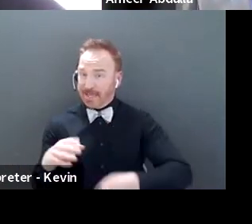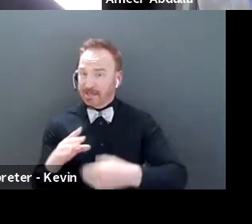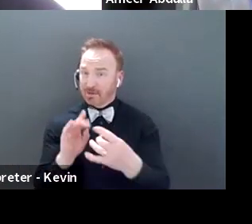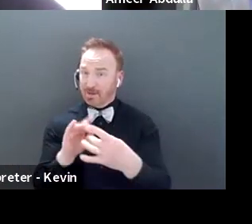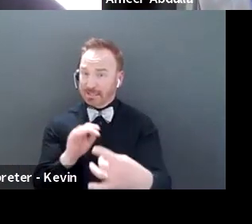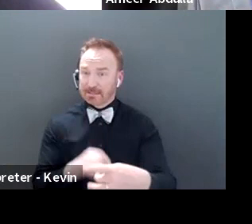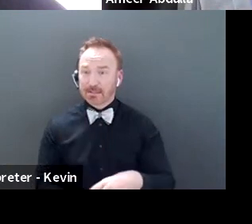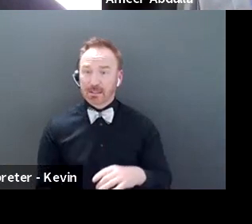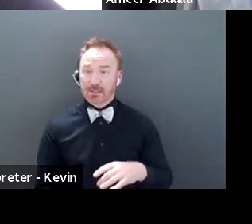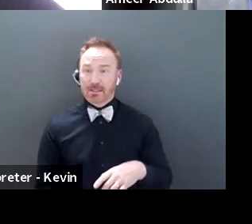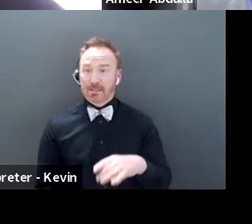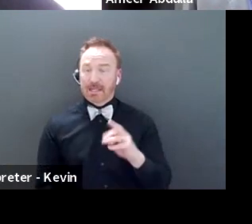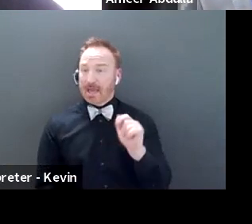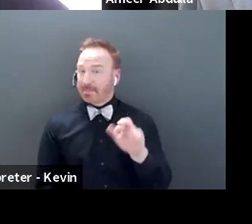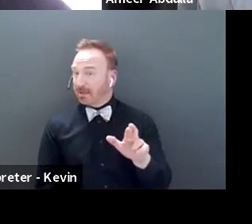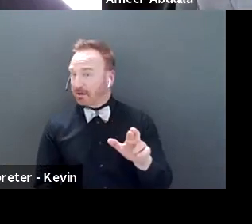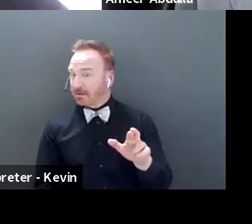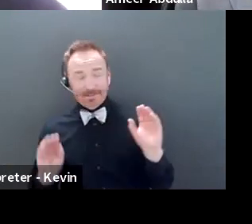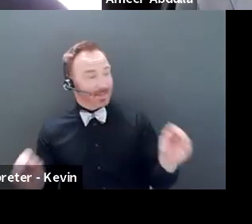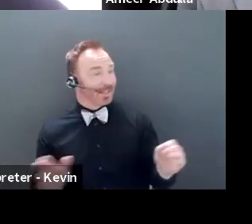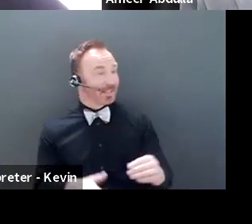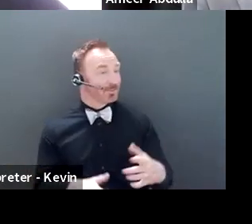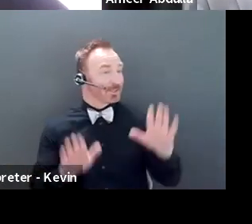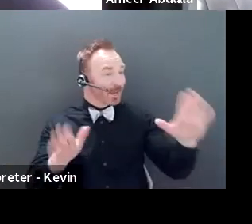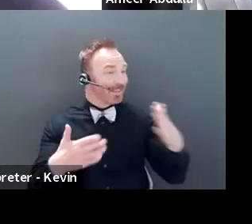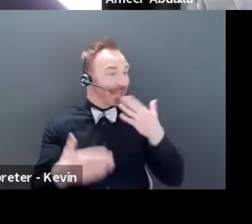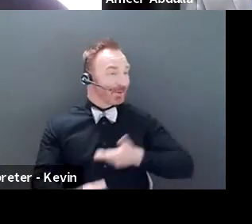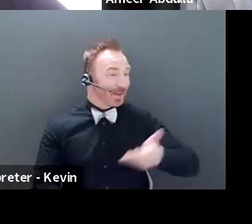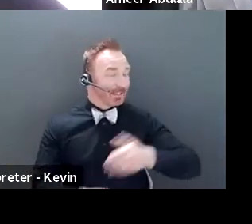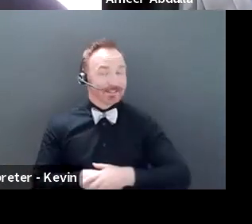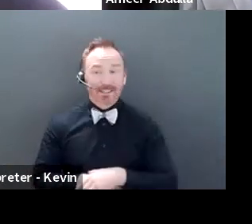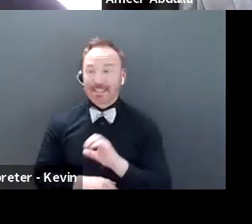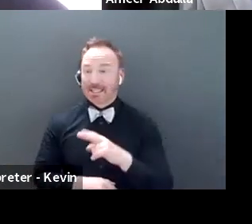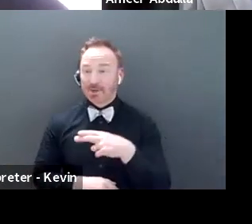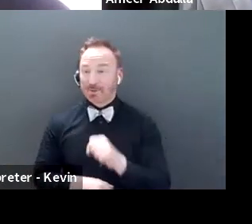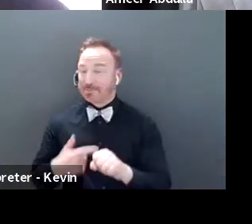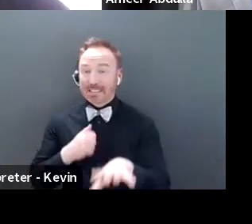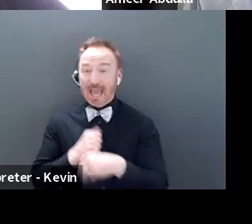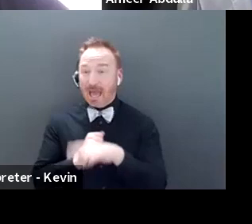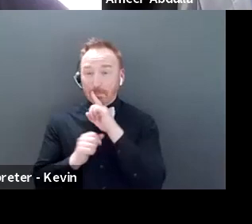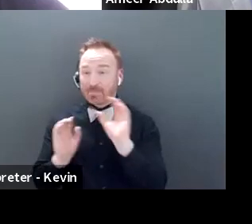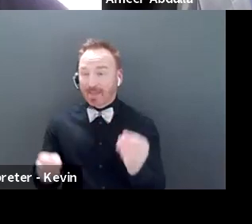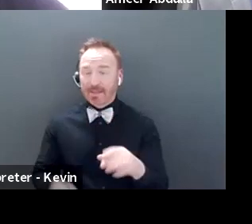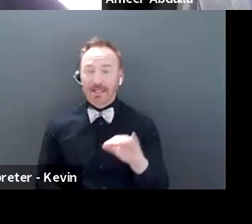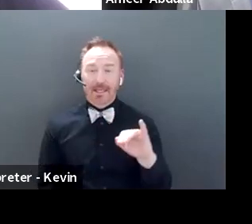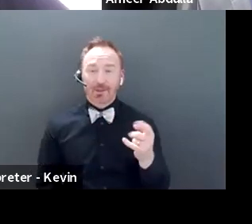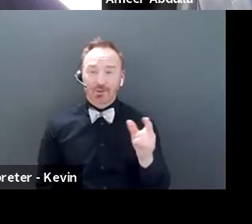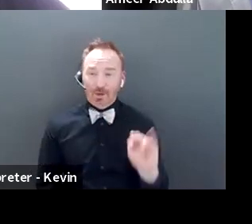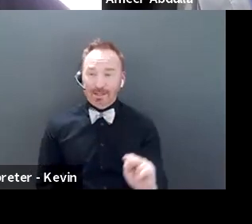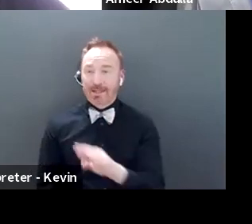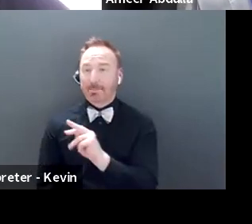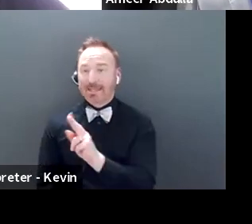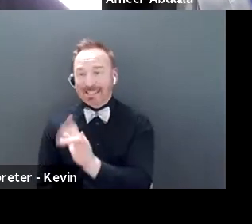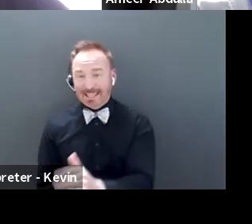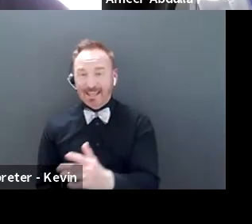Amir, anything from you? Nothing for me. That was great. Thank you so much for having us. Yes, nothing from me either. And thank you, Jordan and Mickey, and thanks for everybody for